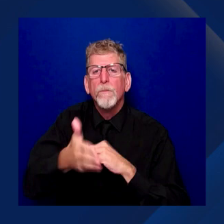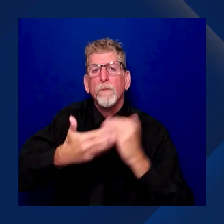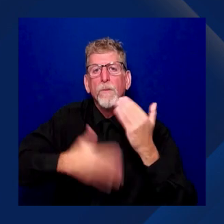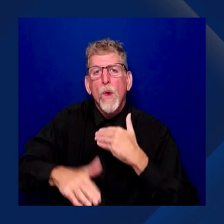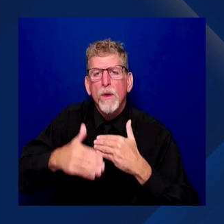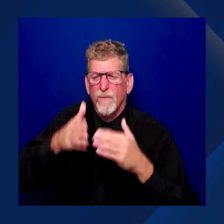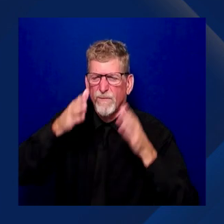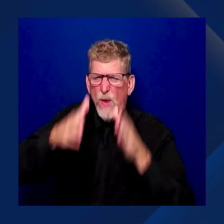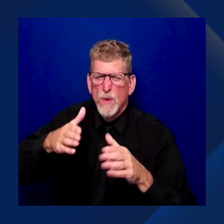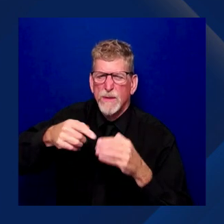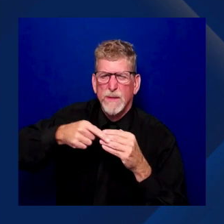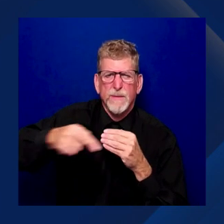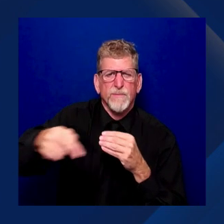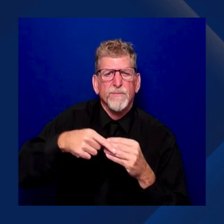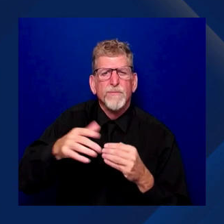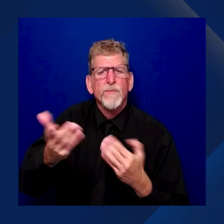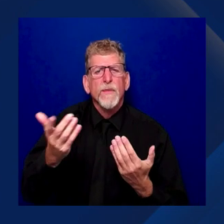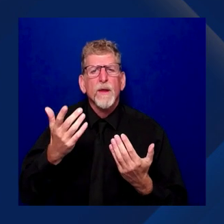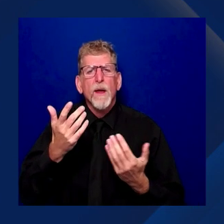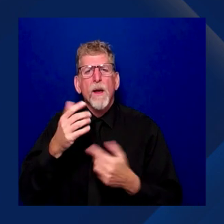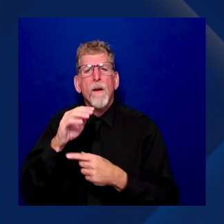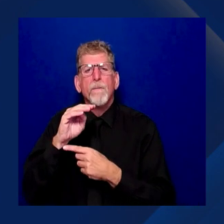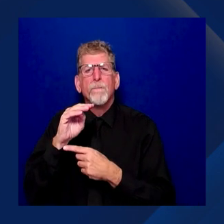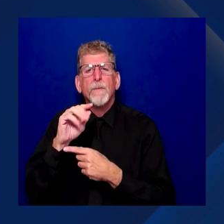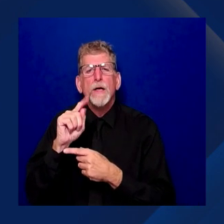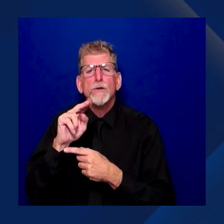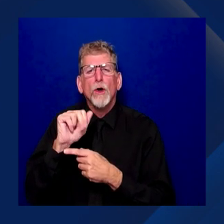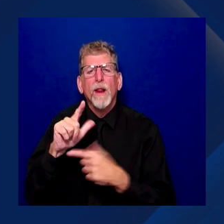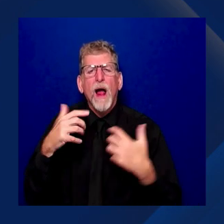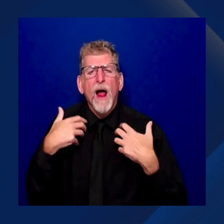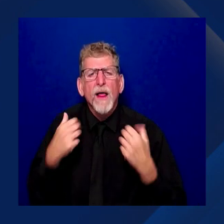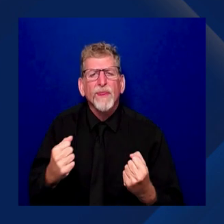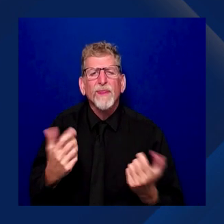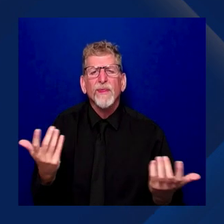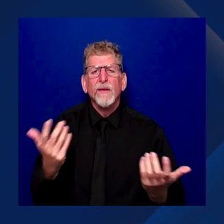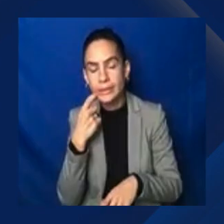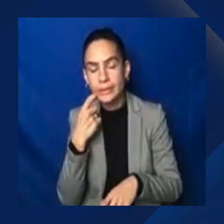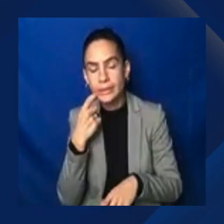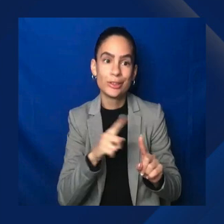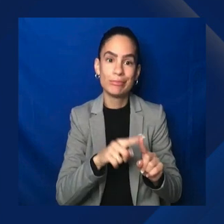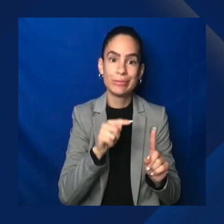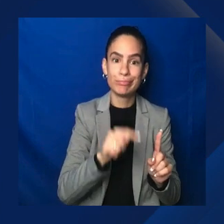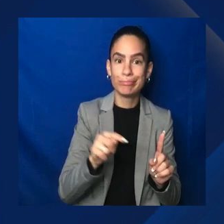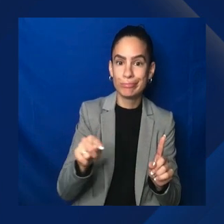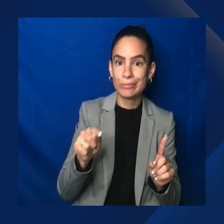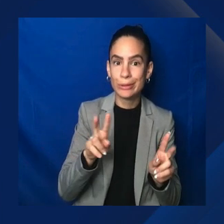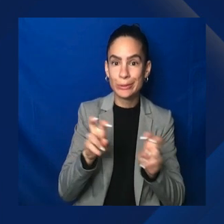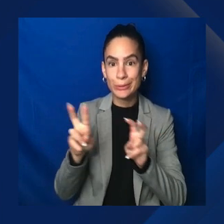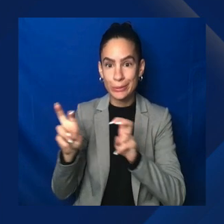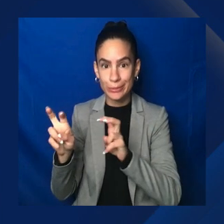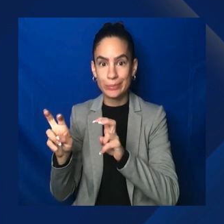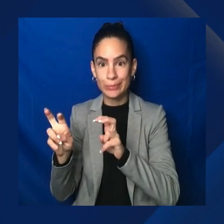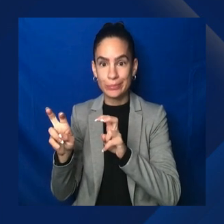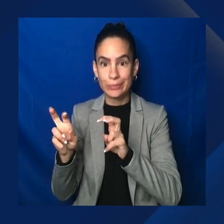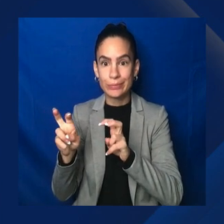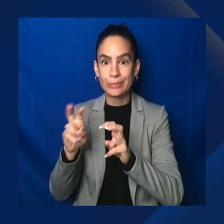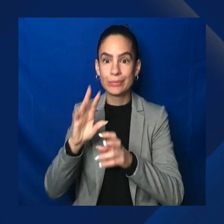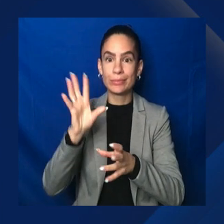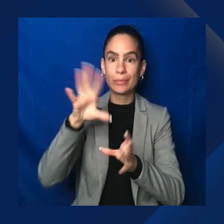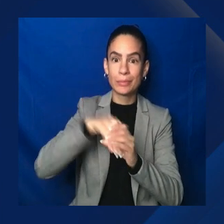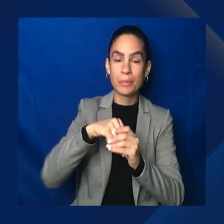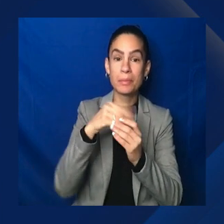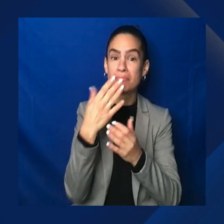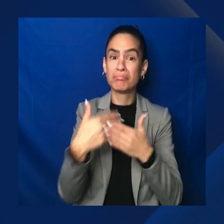abuse, substance use disorders. And by including the bipartisan Moms Matter Act, led by Representative